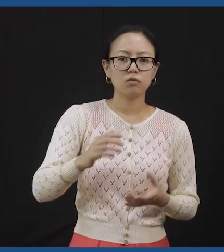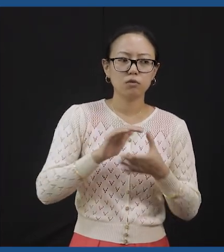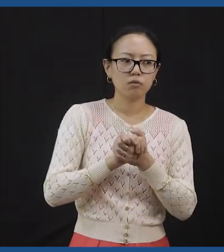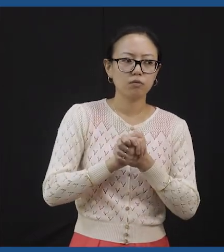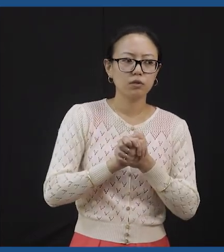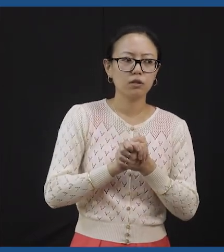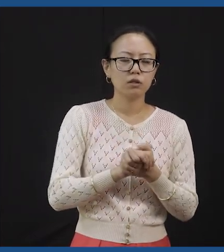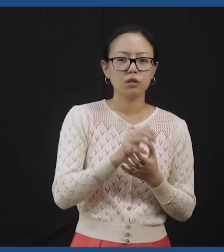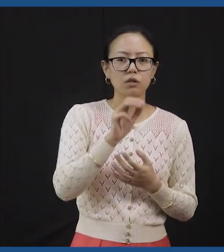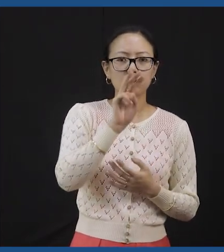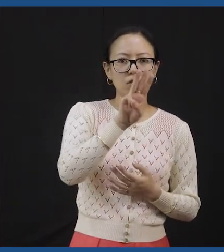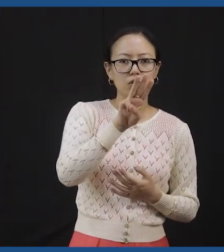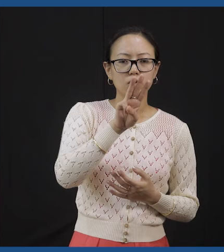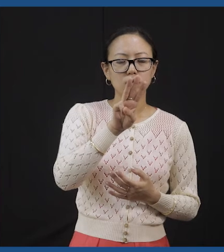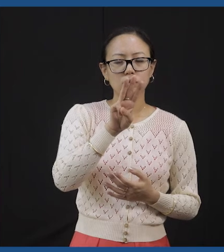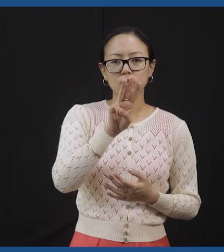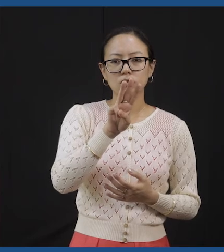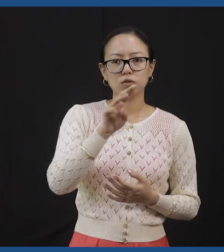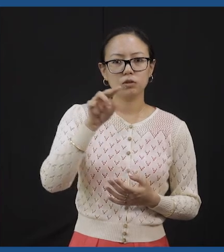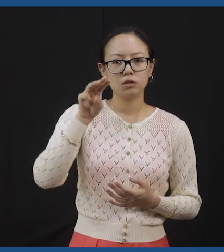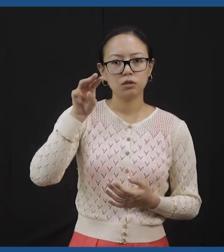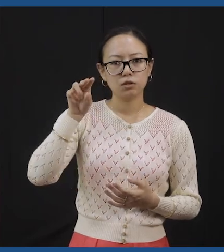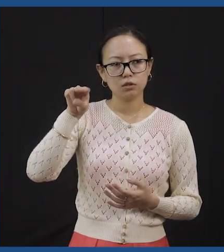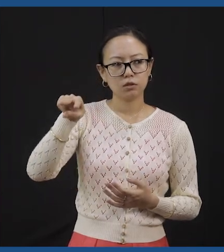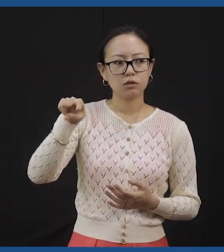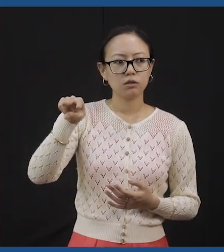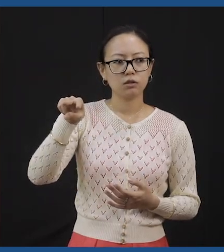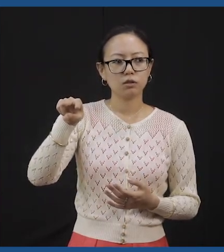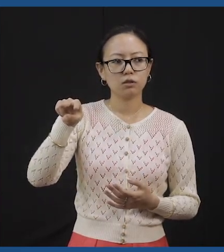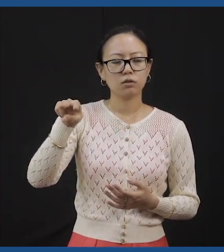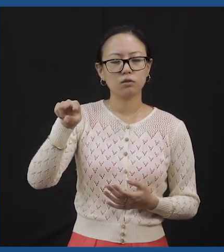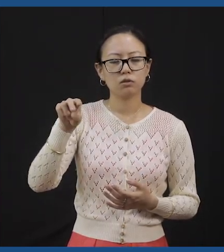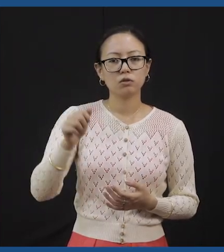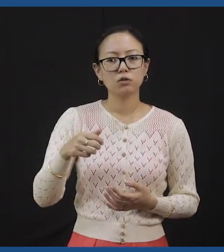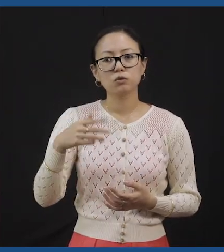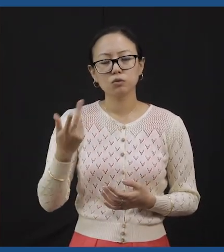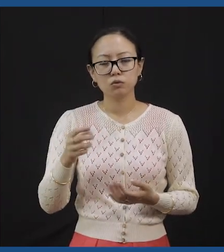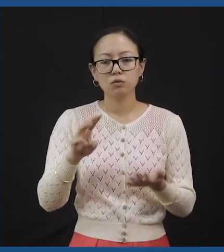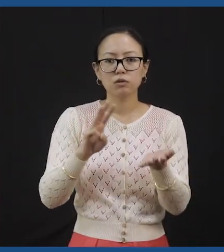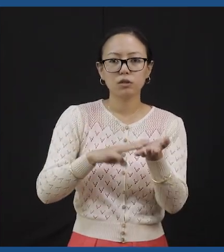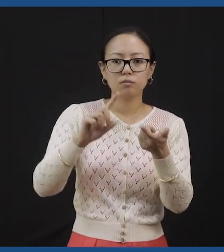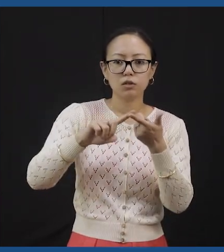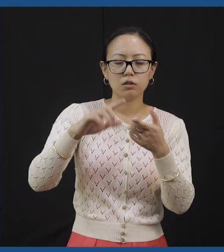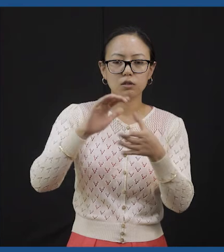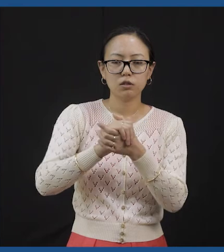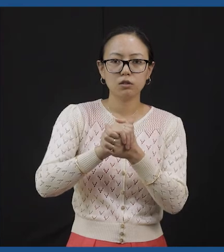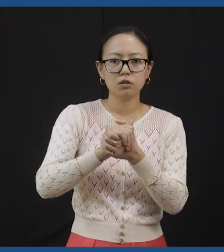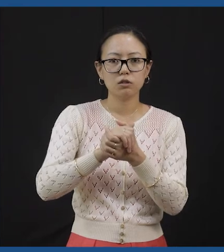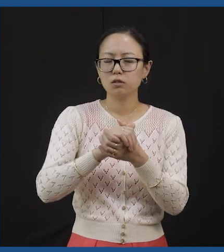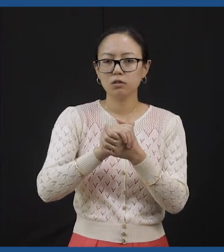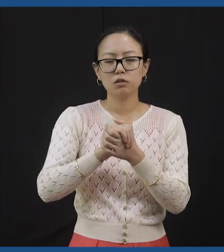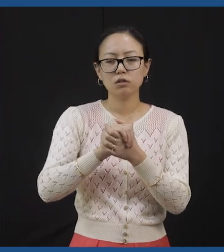of 650 rupees. He had 650 rupees, out of which he gave 300 to